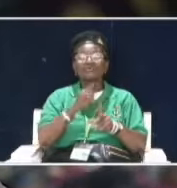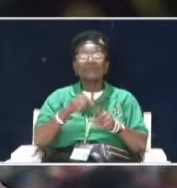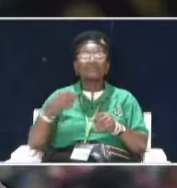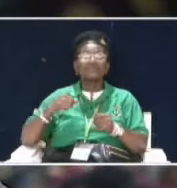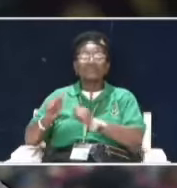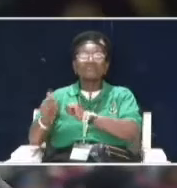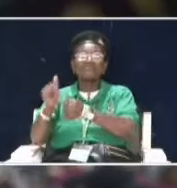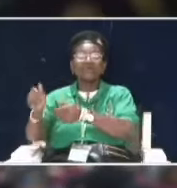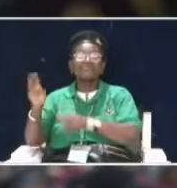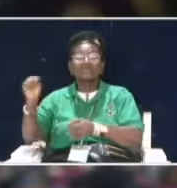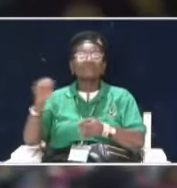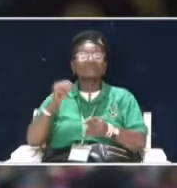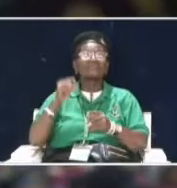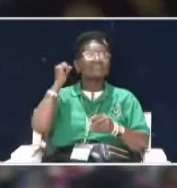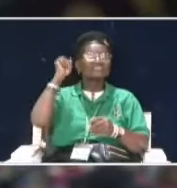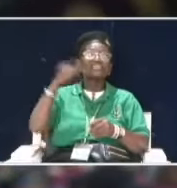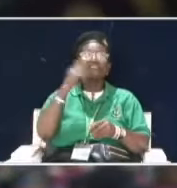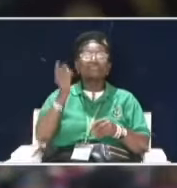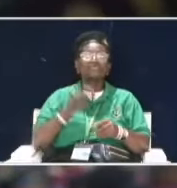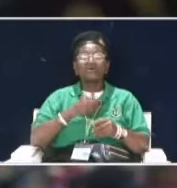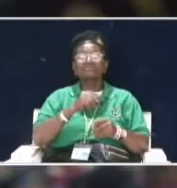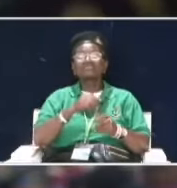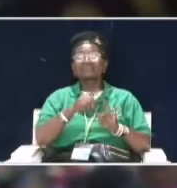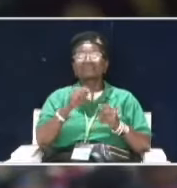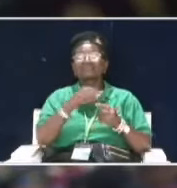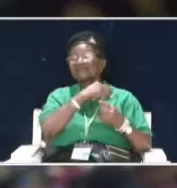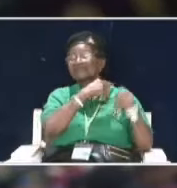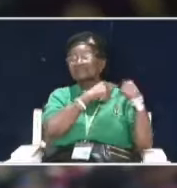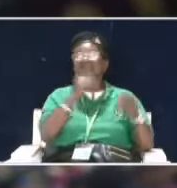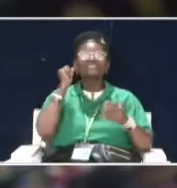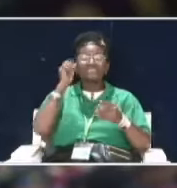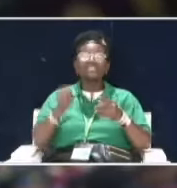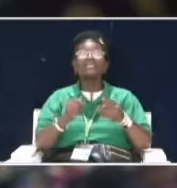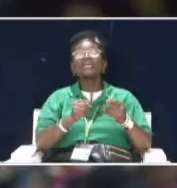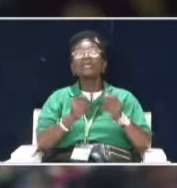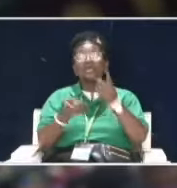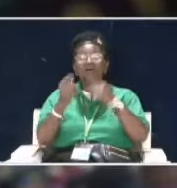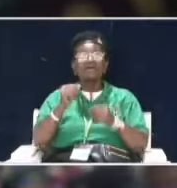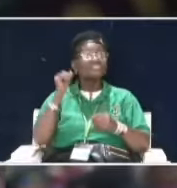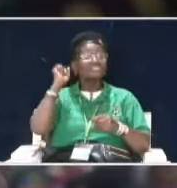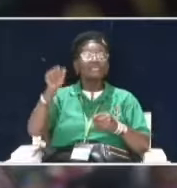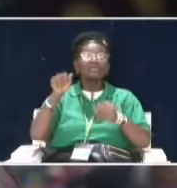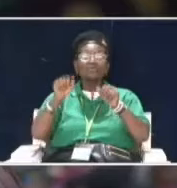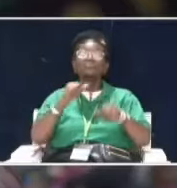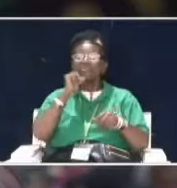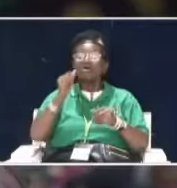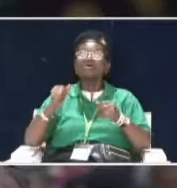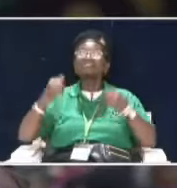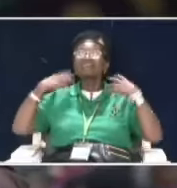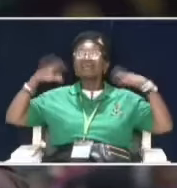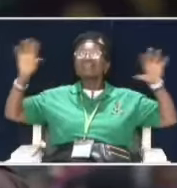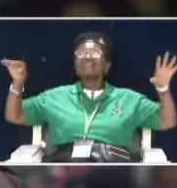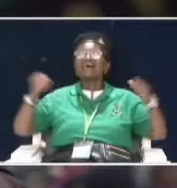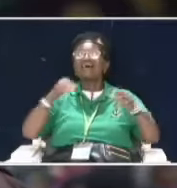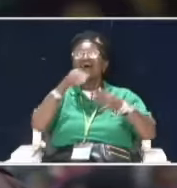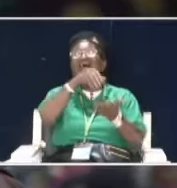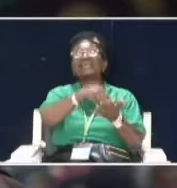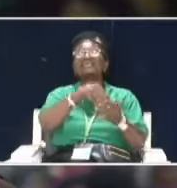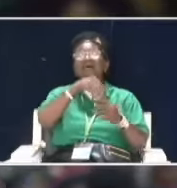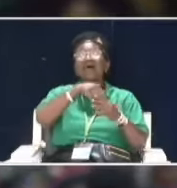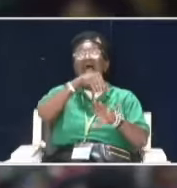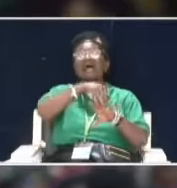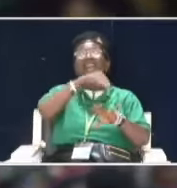since she started coming to church, she couldn't fly again at night. I decree in the name that's above every other